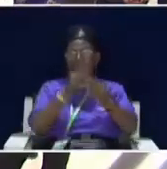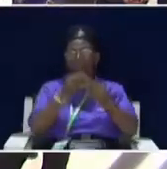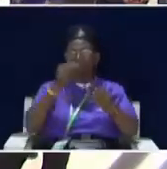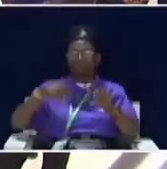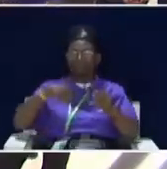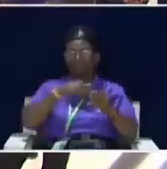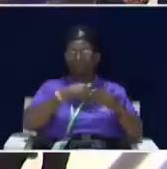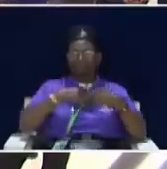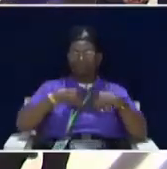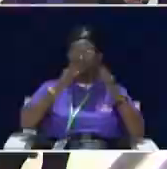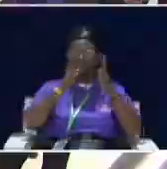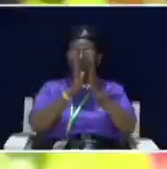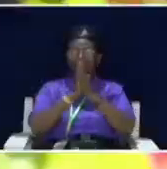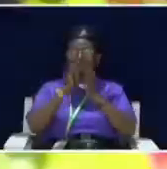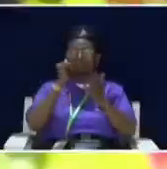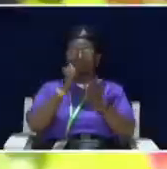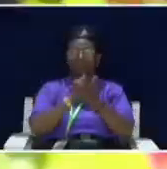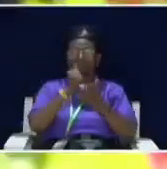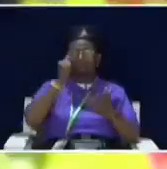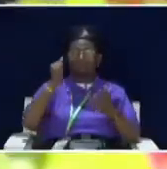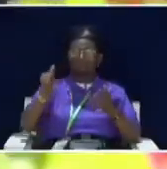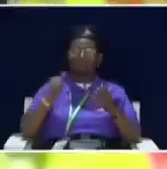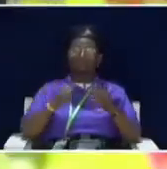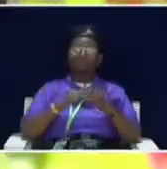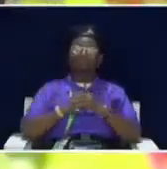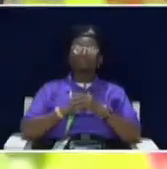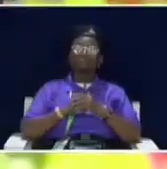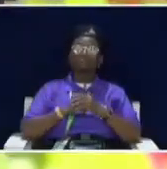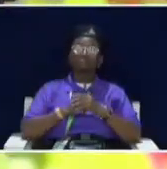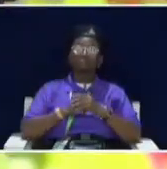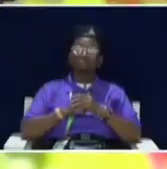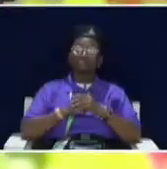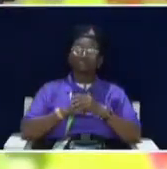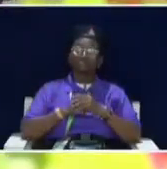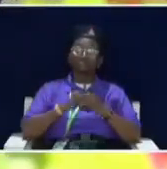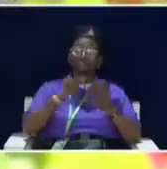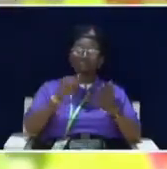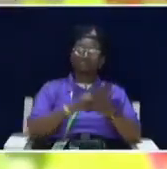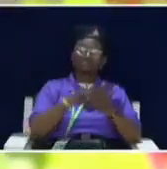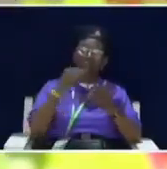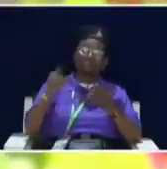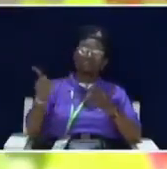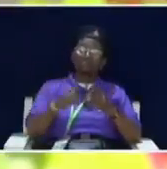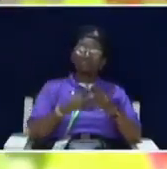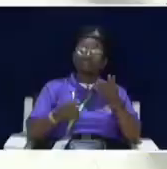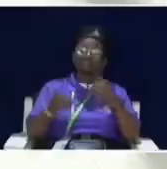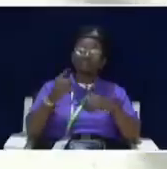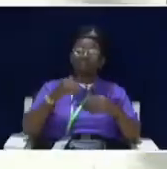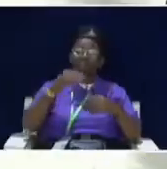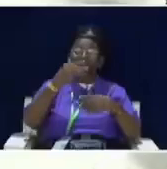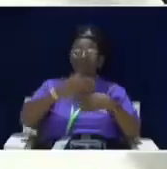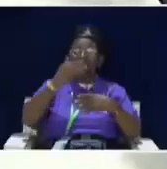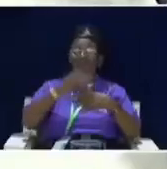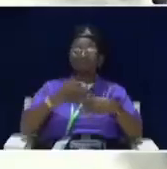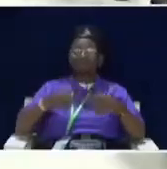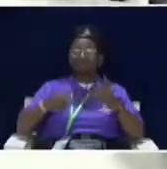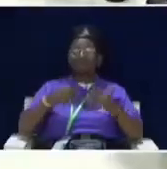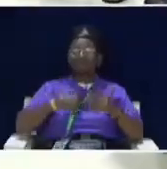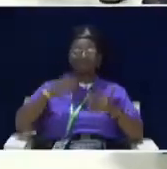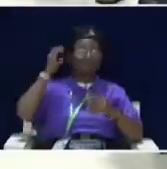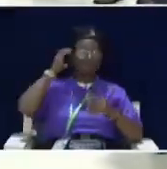prayed. Amen. Well, those of you who have come forward, let me hear you shout hallelujah.